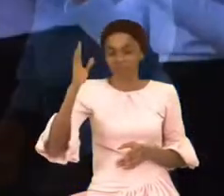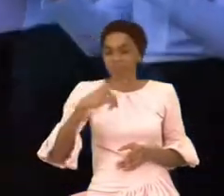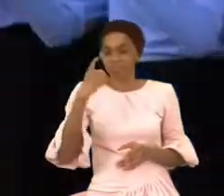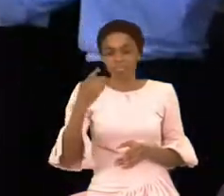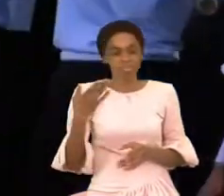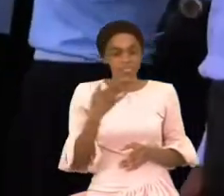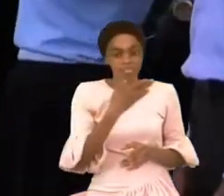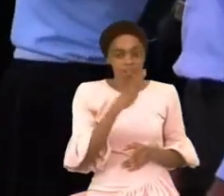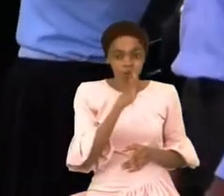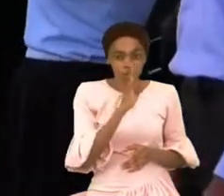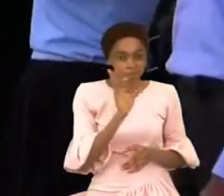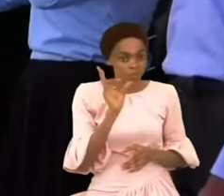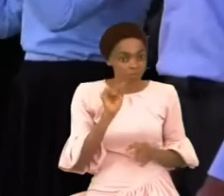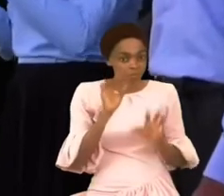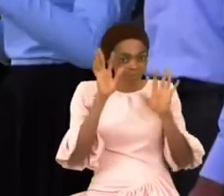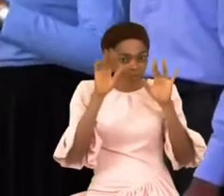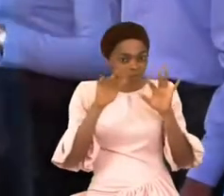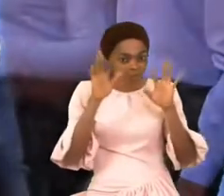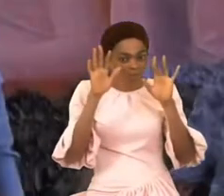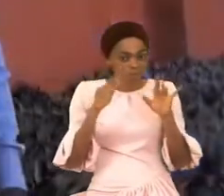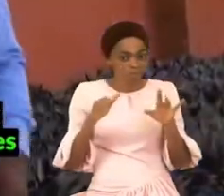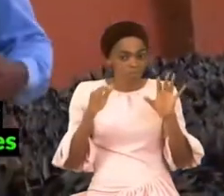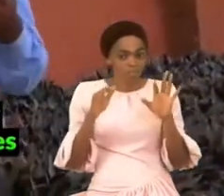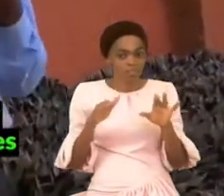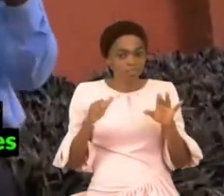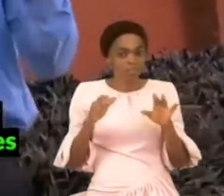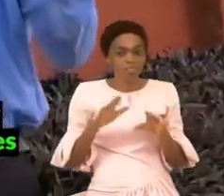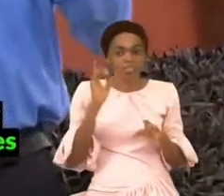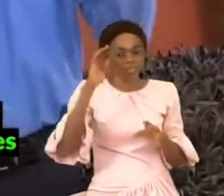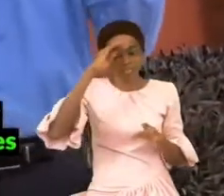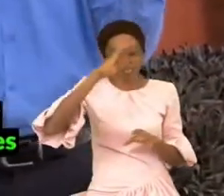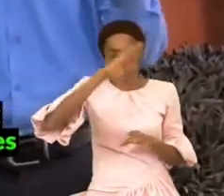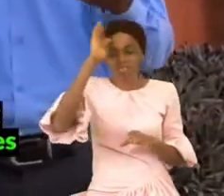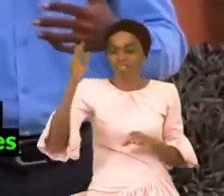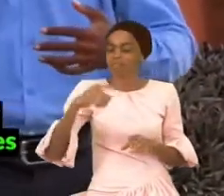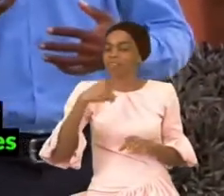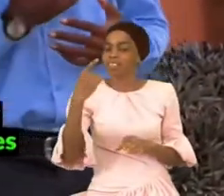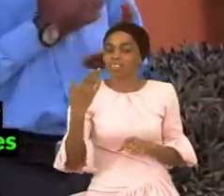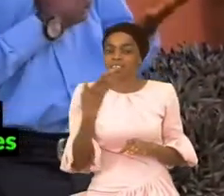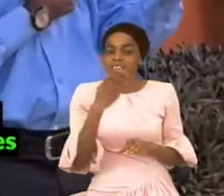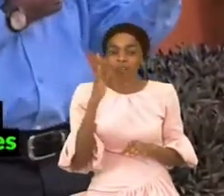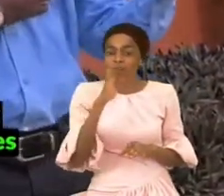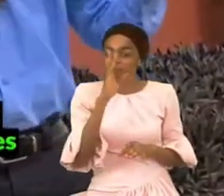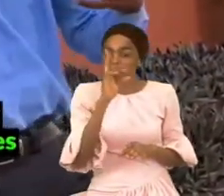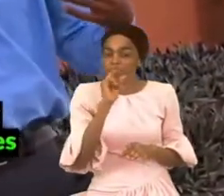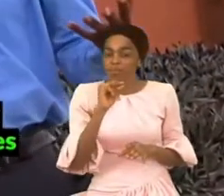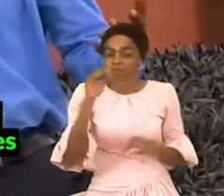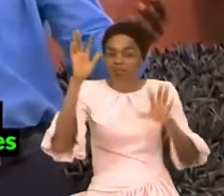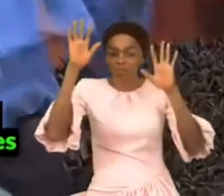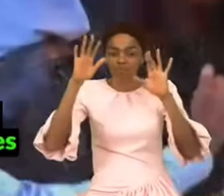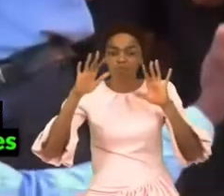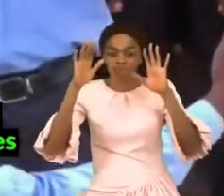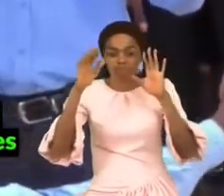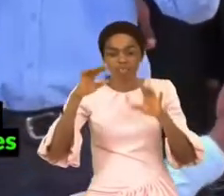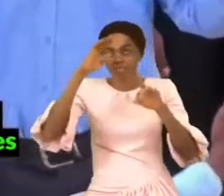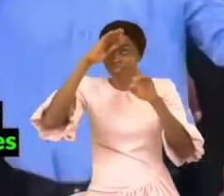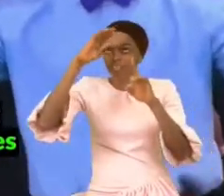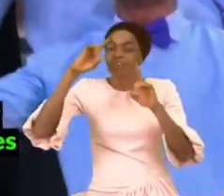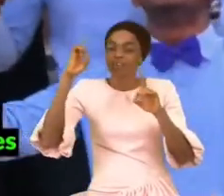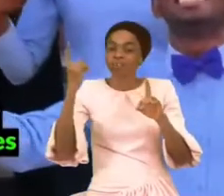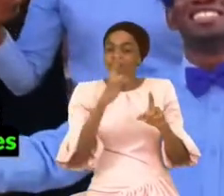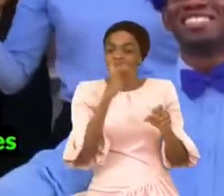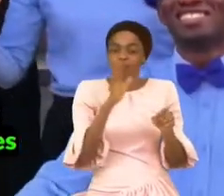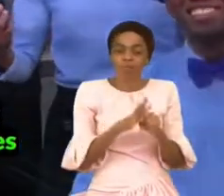never said there'd be no rain. He only promised us a heart full of singing. Heart